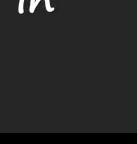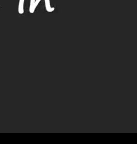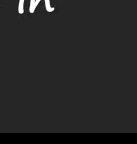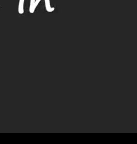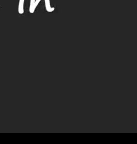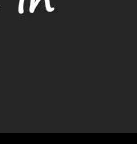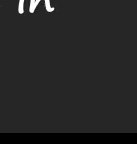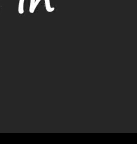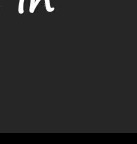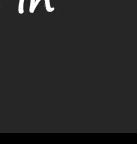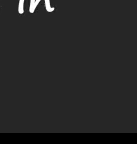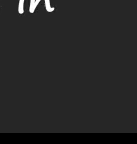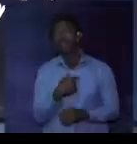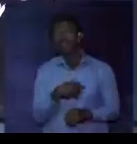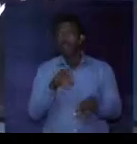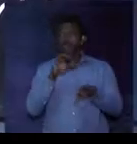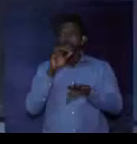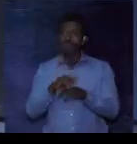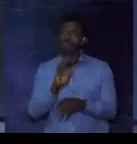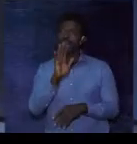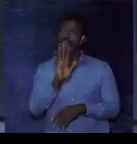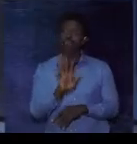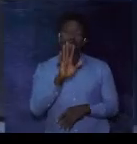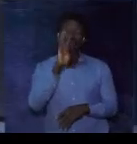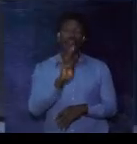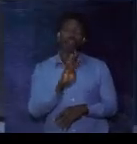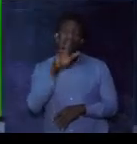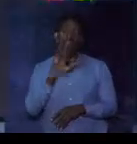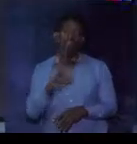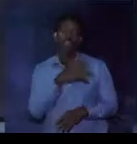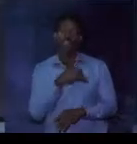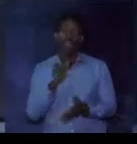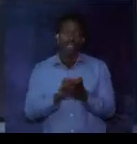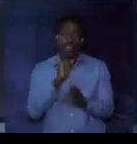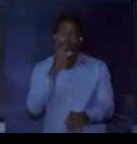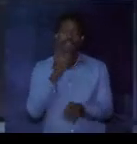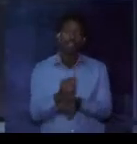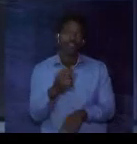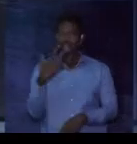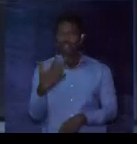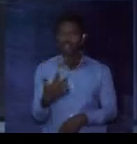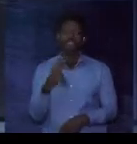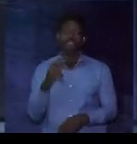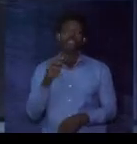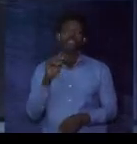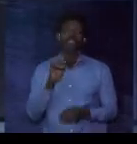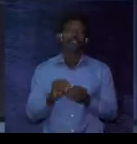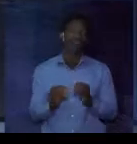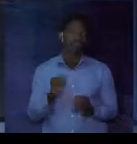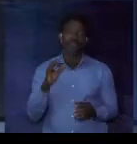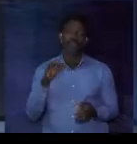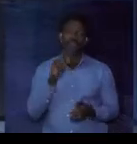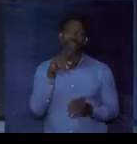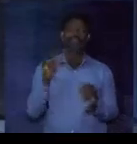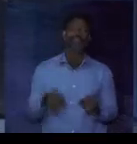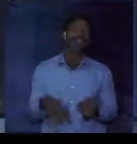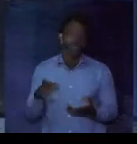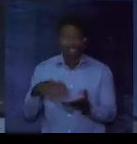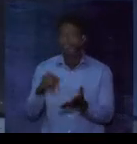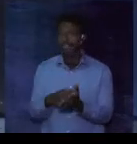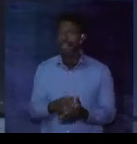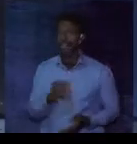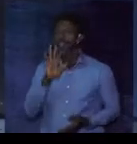than 3 digits, okay, so previously we're looking at 543, and that is just 3-digit numbers, and you can read it.